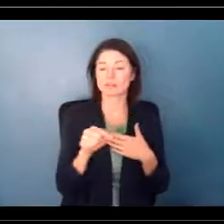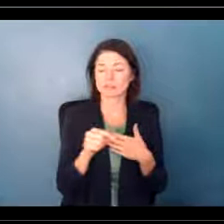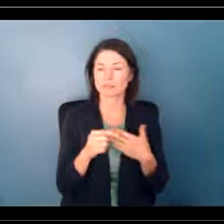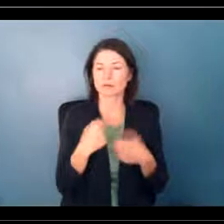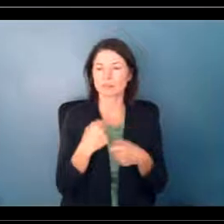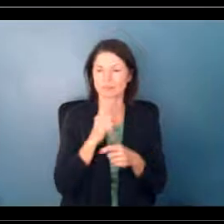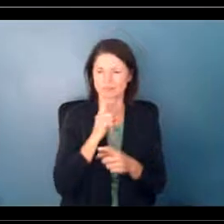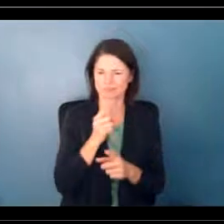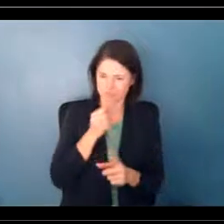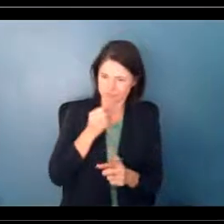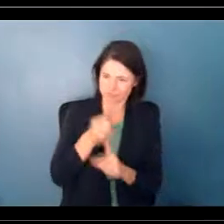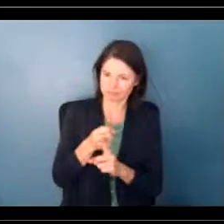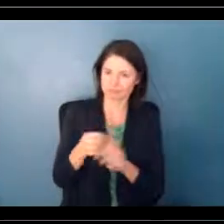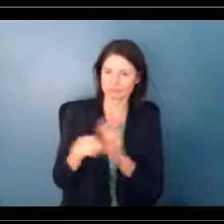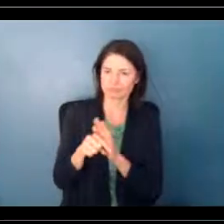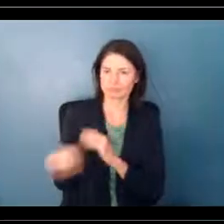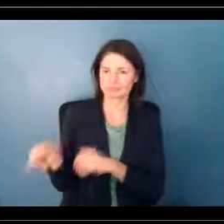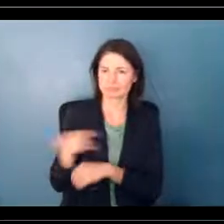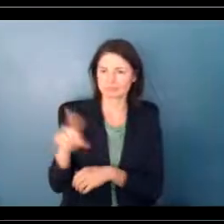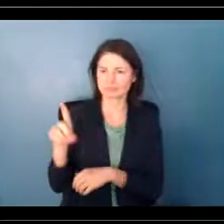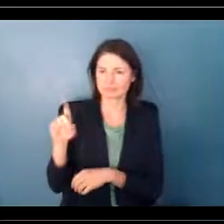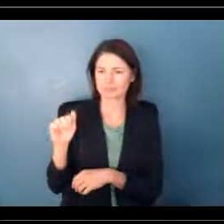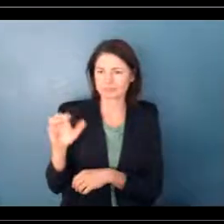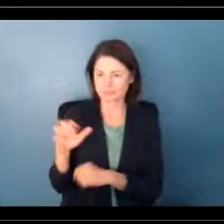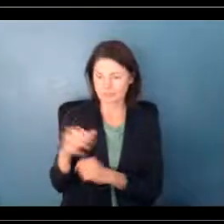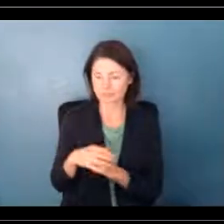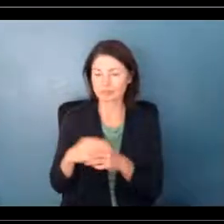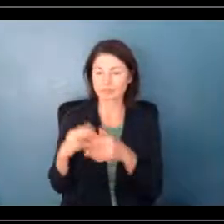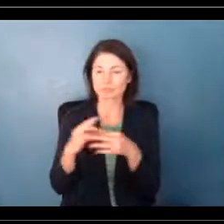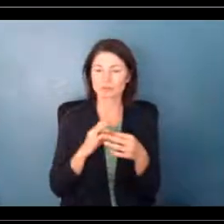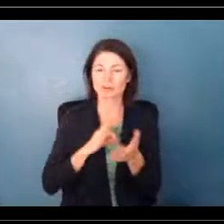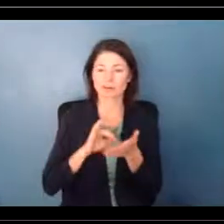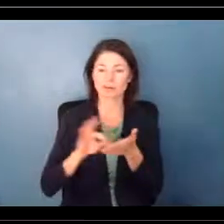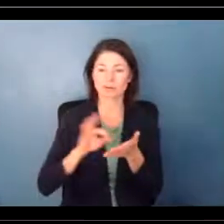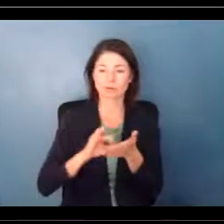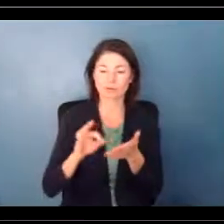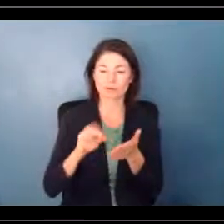adversely impact them. And so as far as our scoring criteria, and I'll talk a